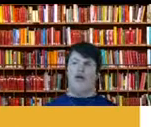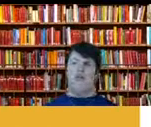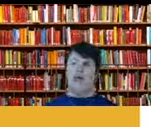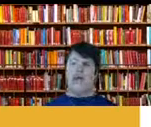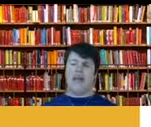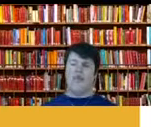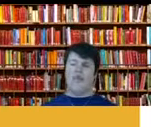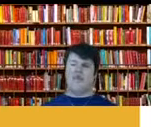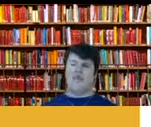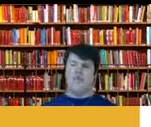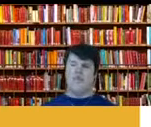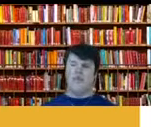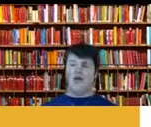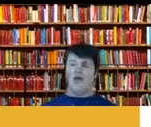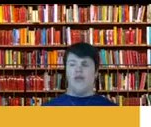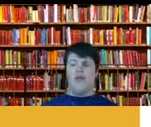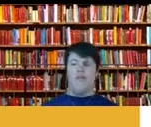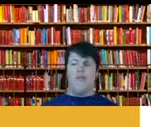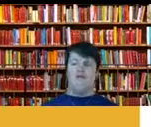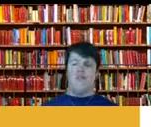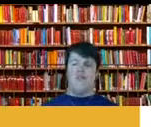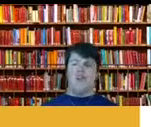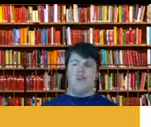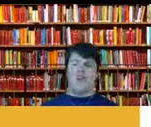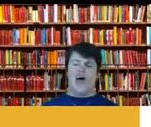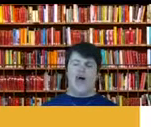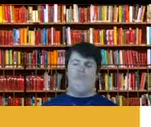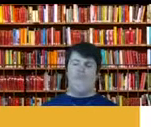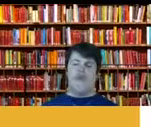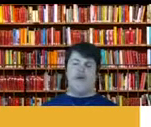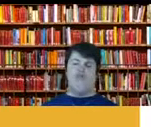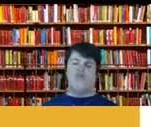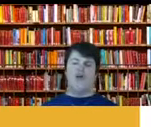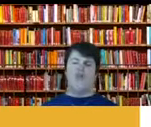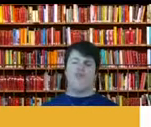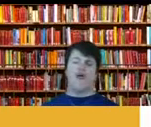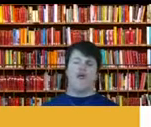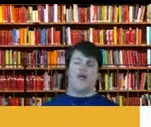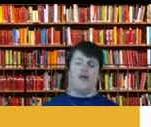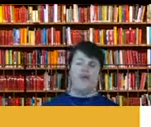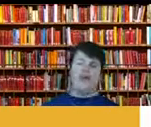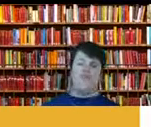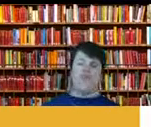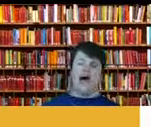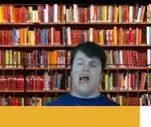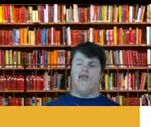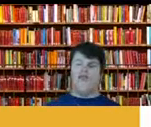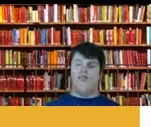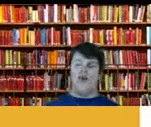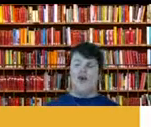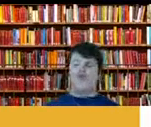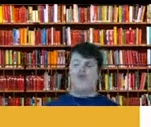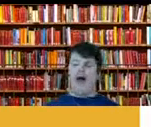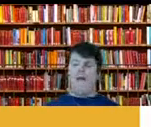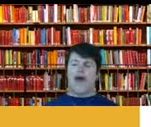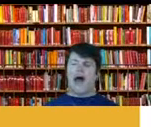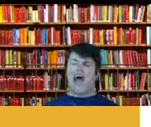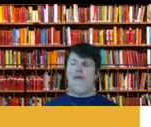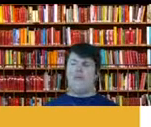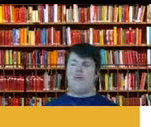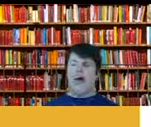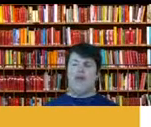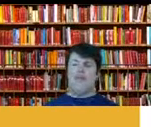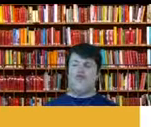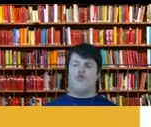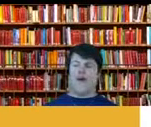here whom we can greet?" The people of the city said, "There is a Torah scholar here, but he is blind." So Rabbi